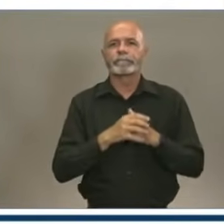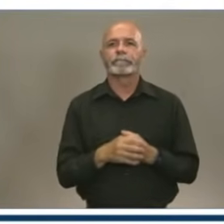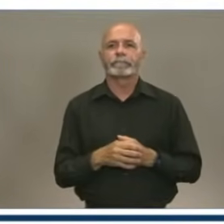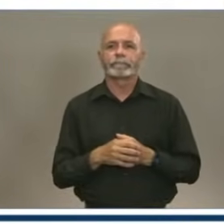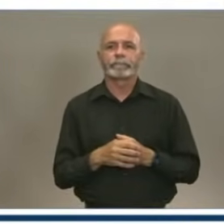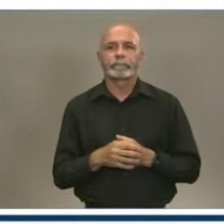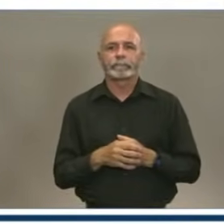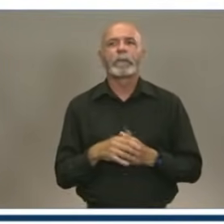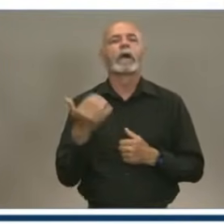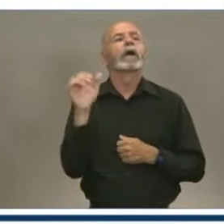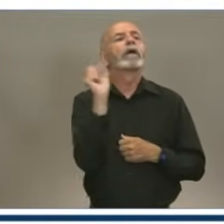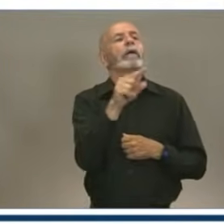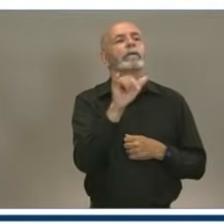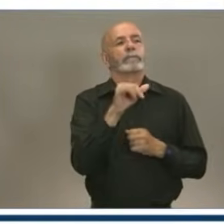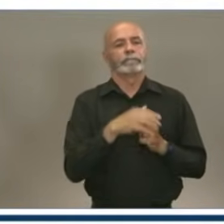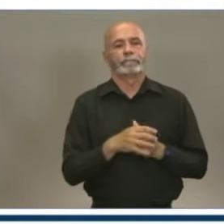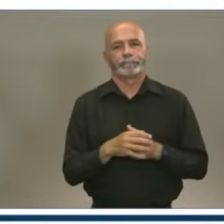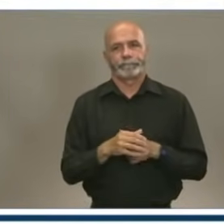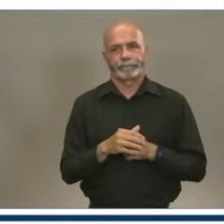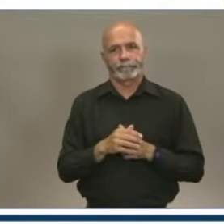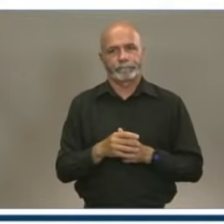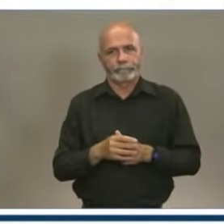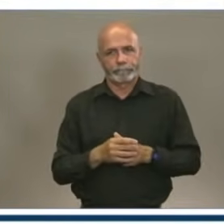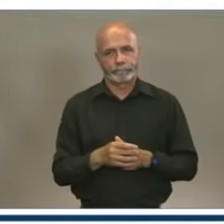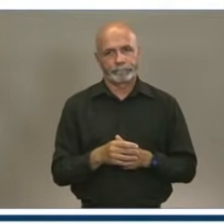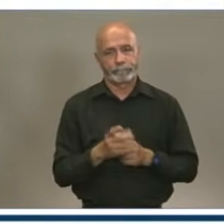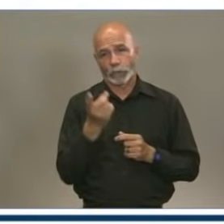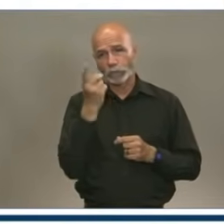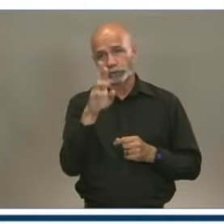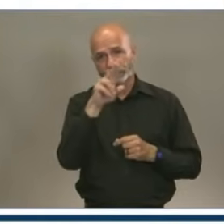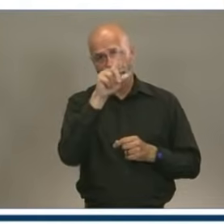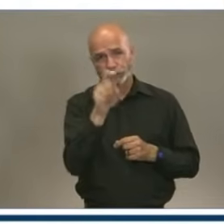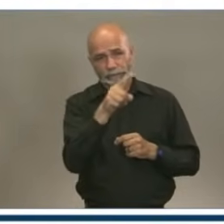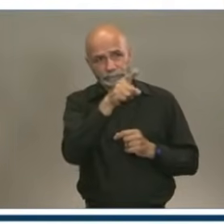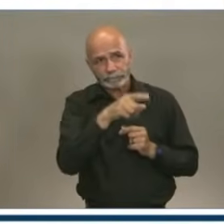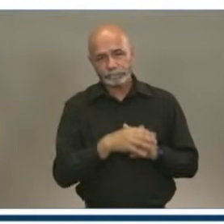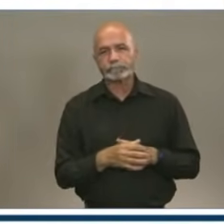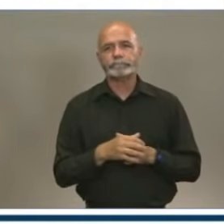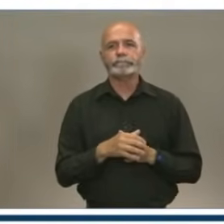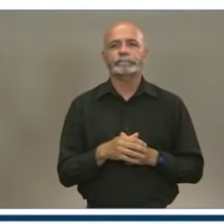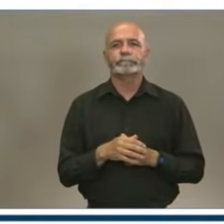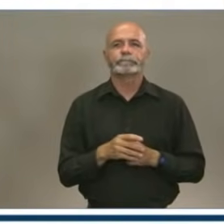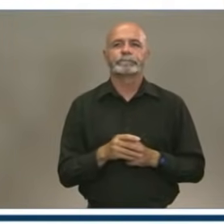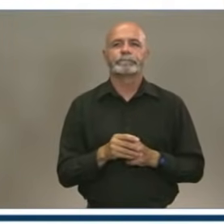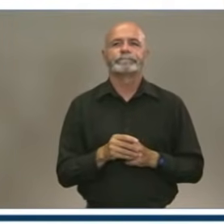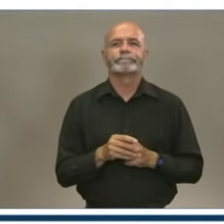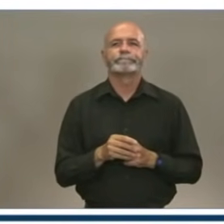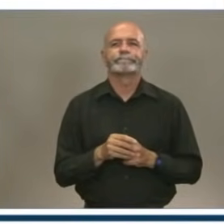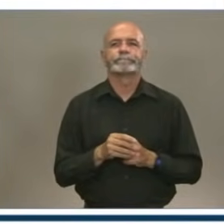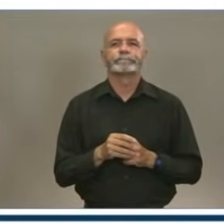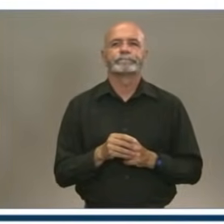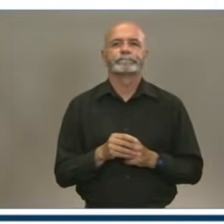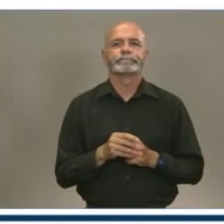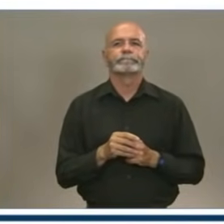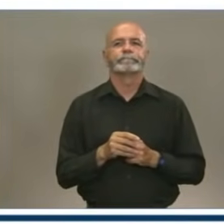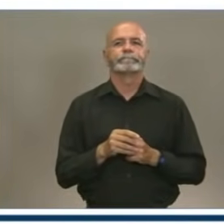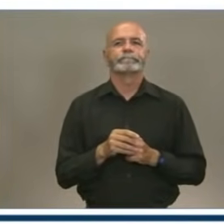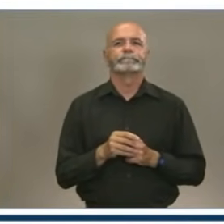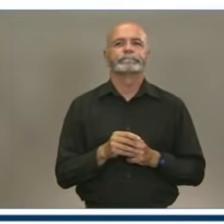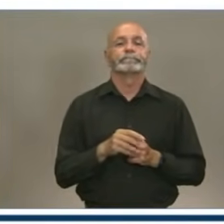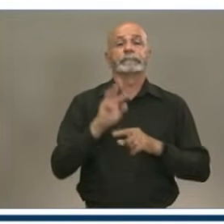Thank you for that, Premier. This question is for Dr. Strang. Dr. Strang, I want to ask you about the World Health